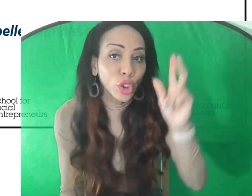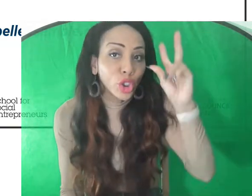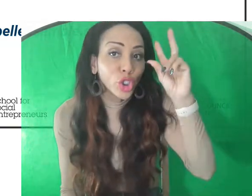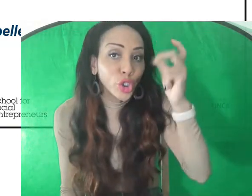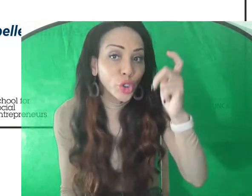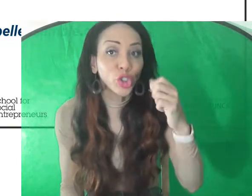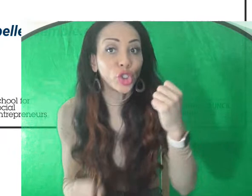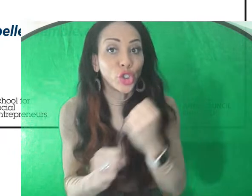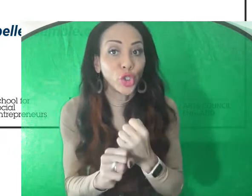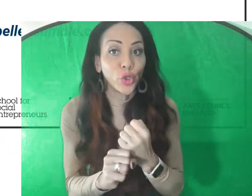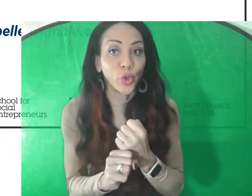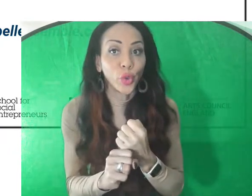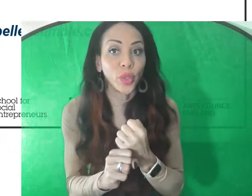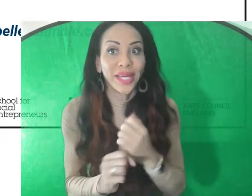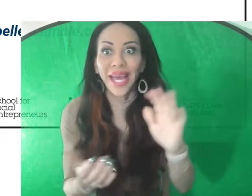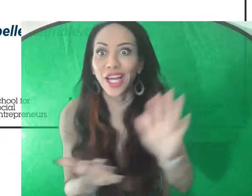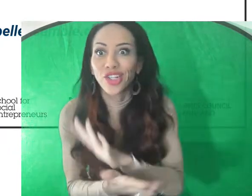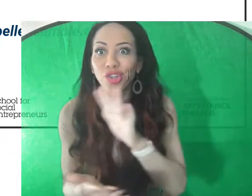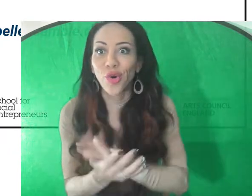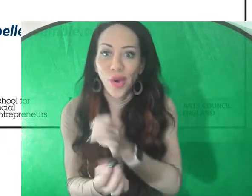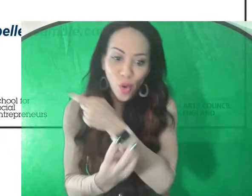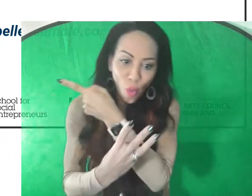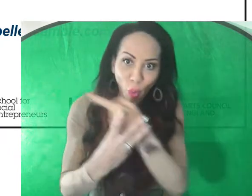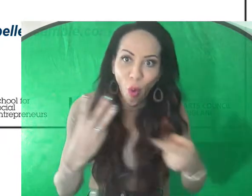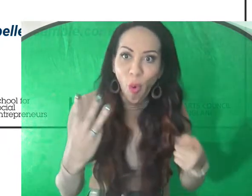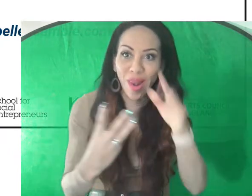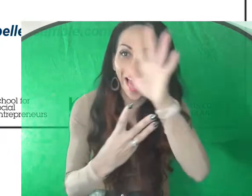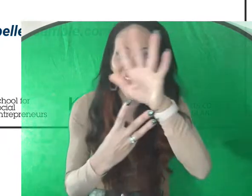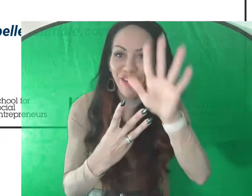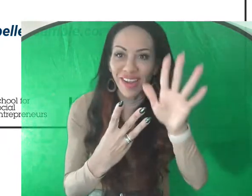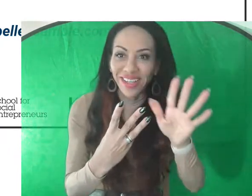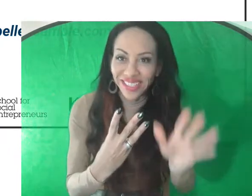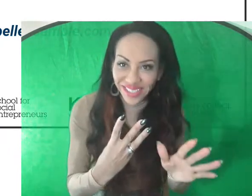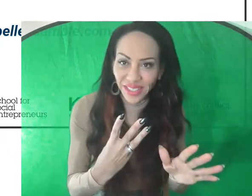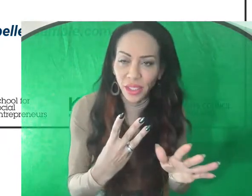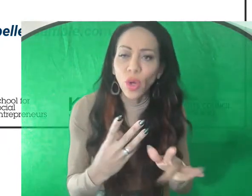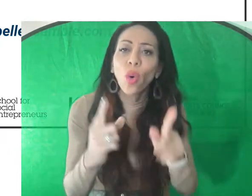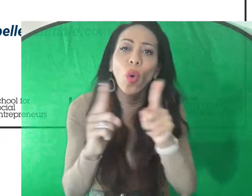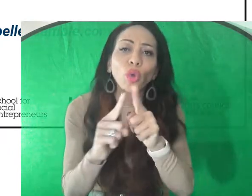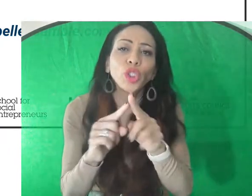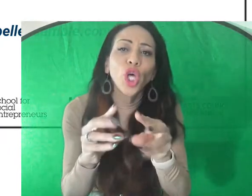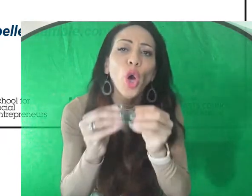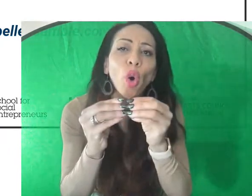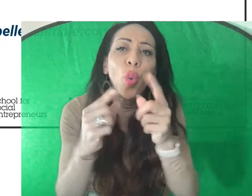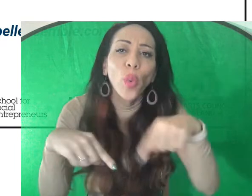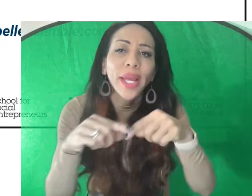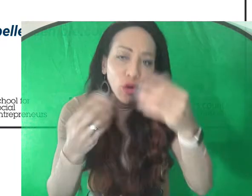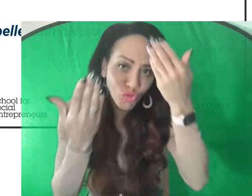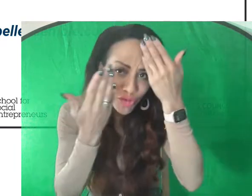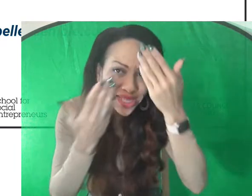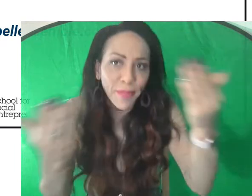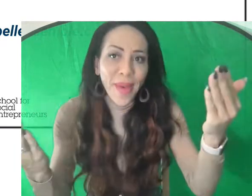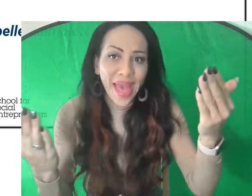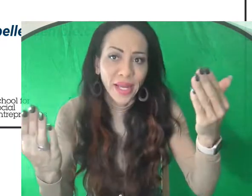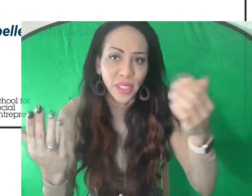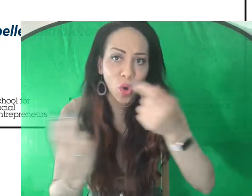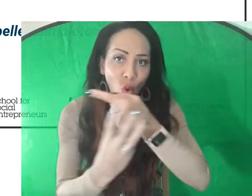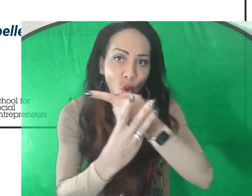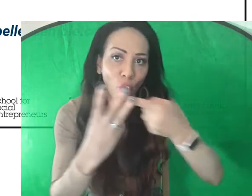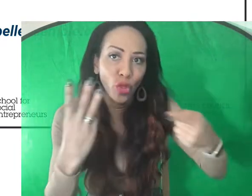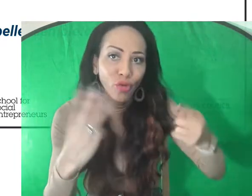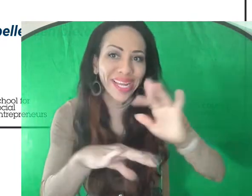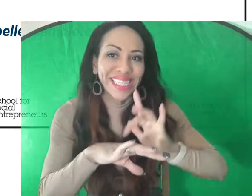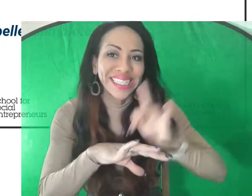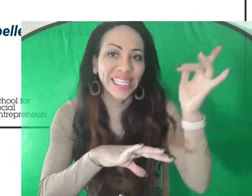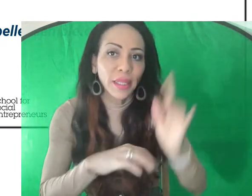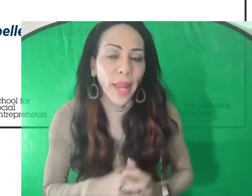it. And I think there's also just like a valuing of all three of them in the space that's really important to us. And